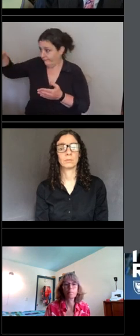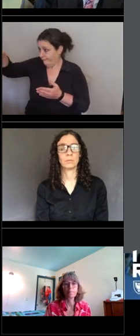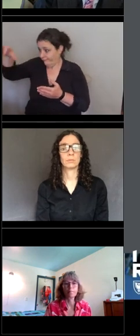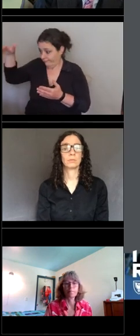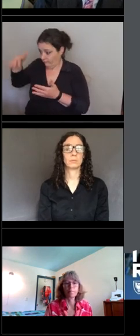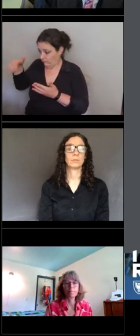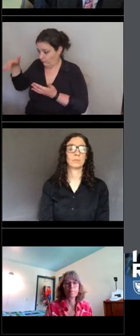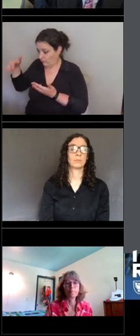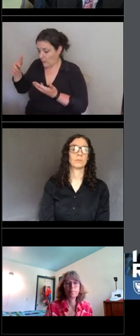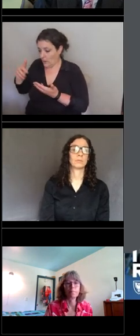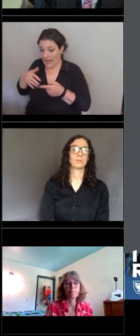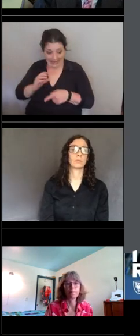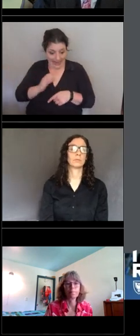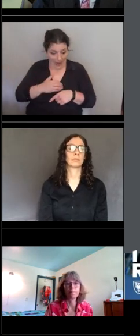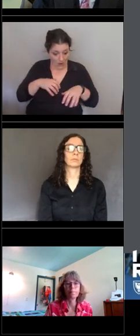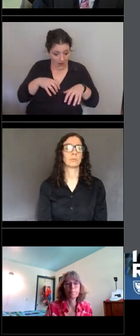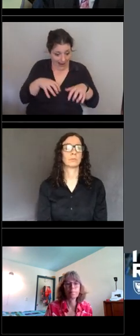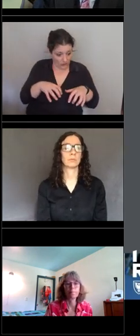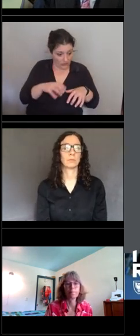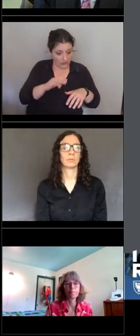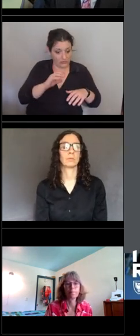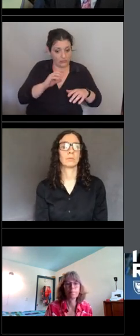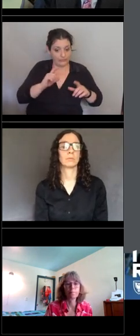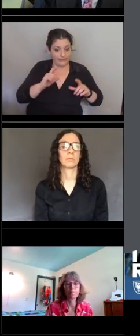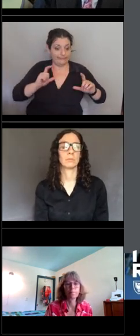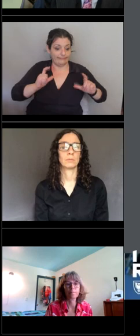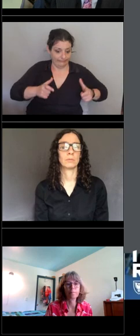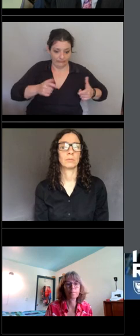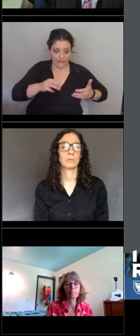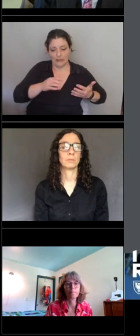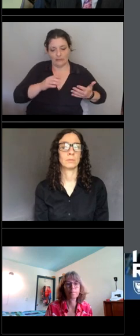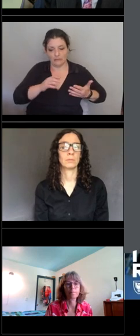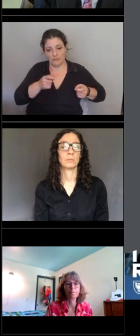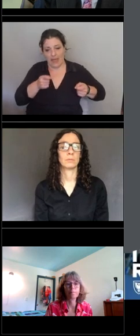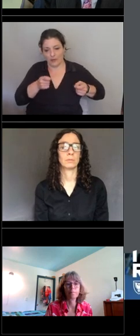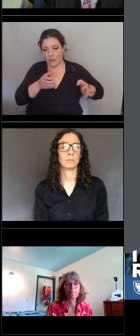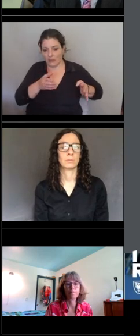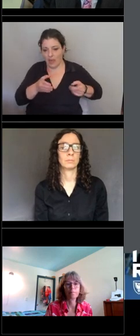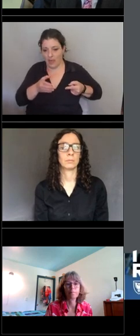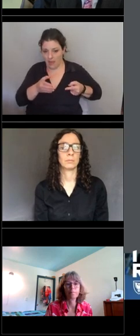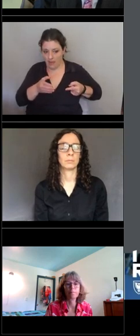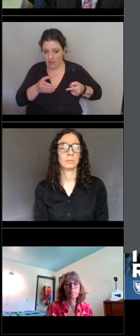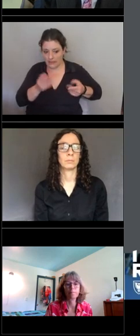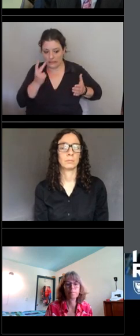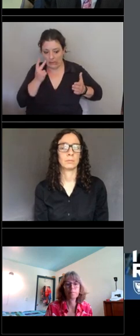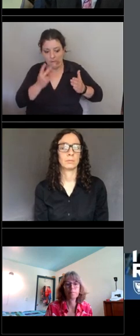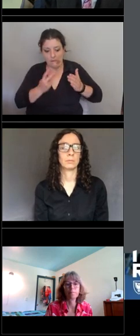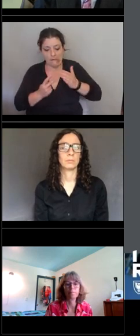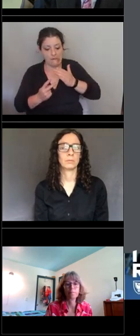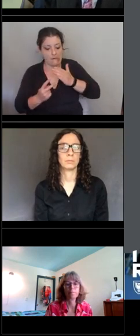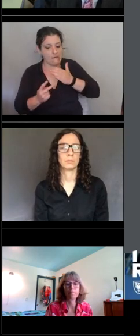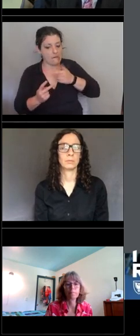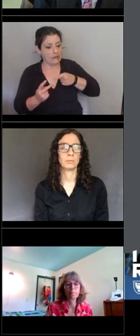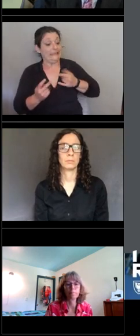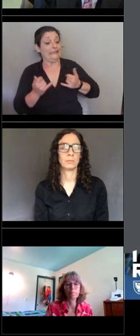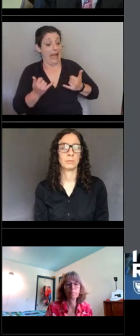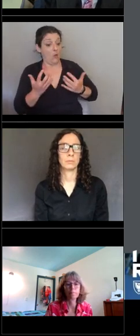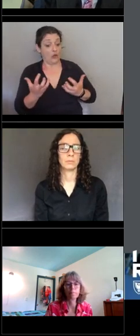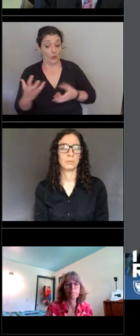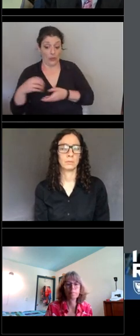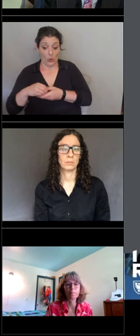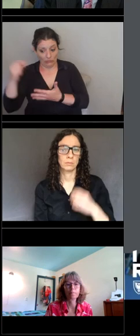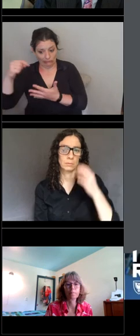and basically actions that the MPAs are suggesting. So there are definitely, again, these